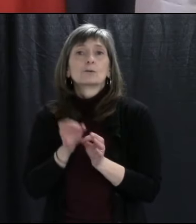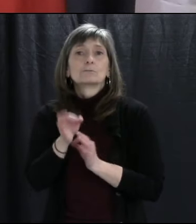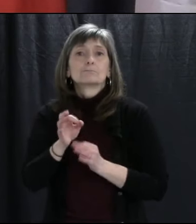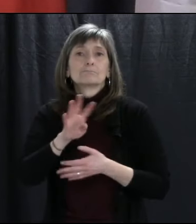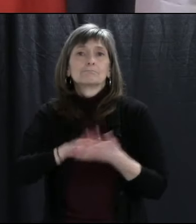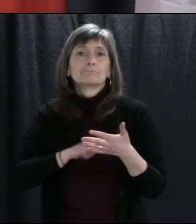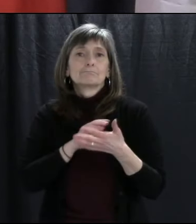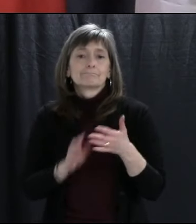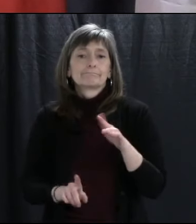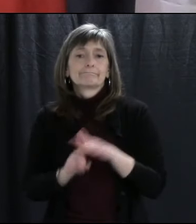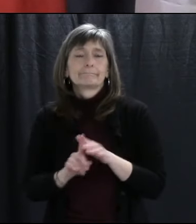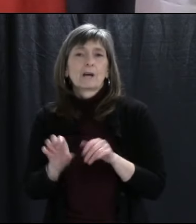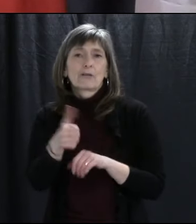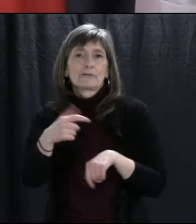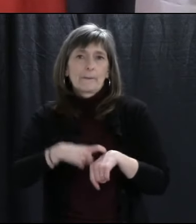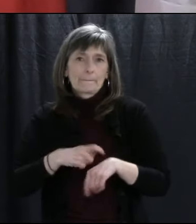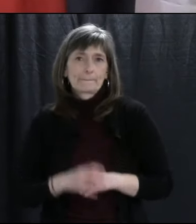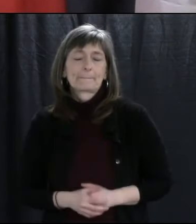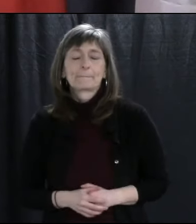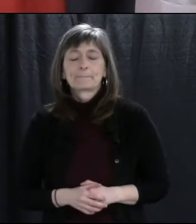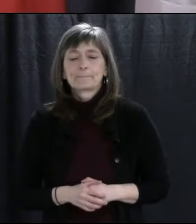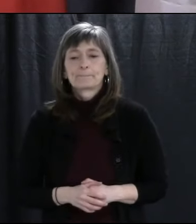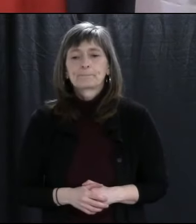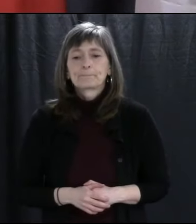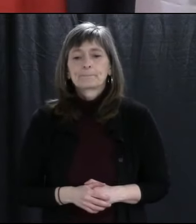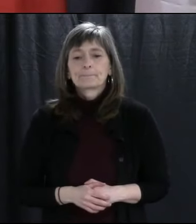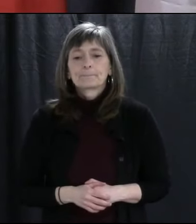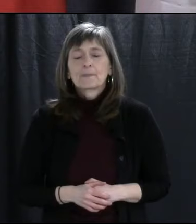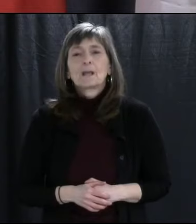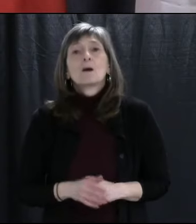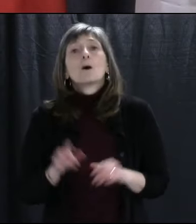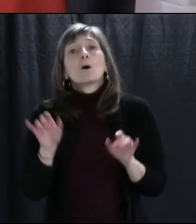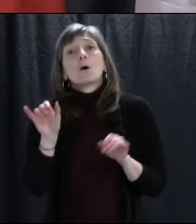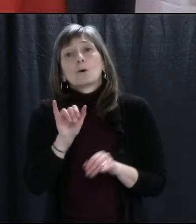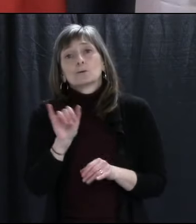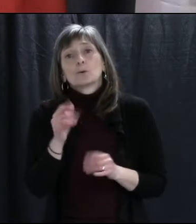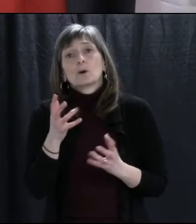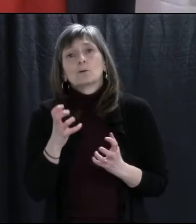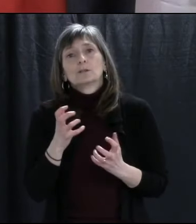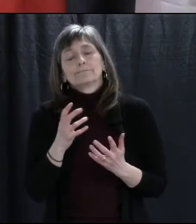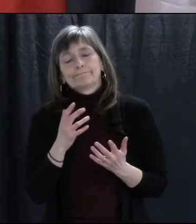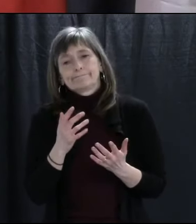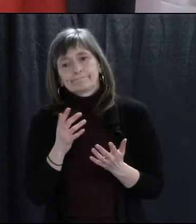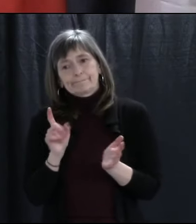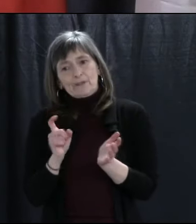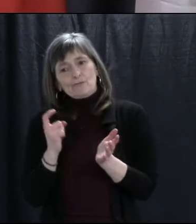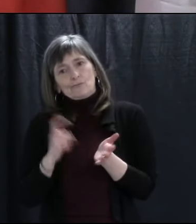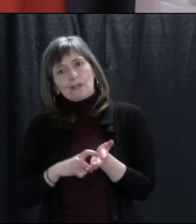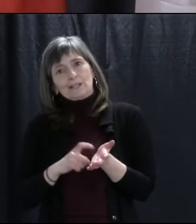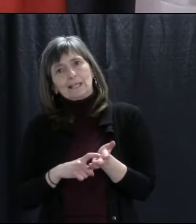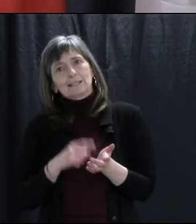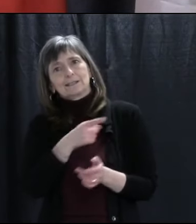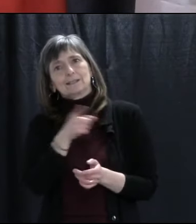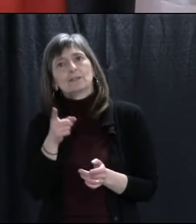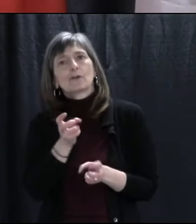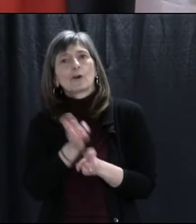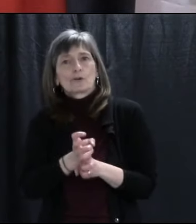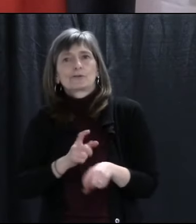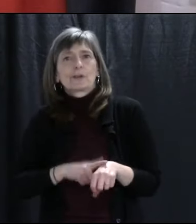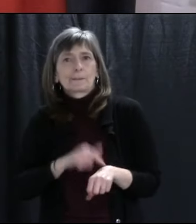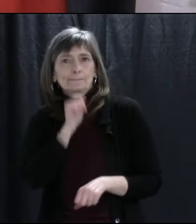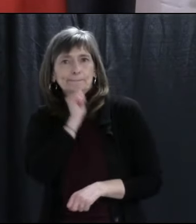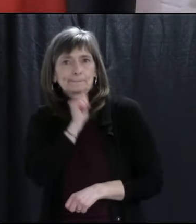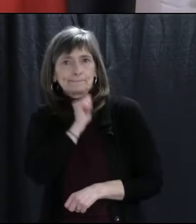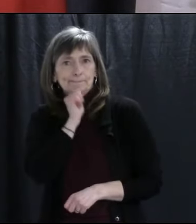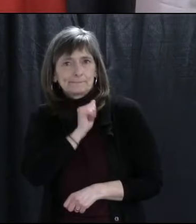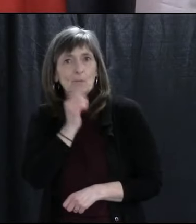later date. Today, I also want to take some time to recognize that this is a challenging time for many people as we ask you to